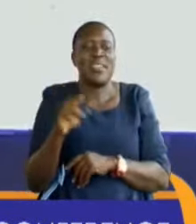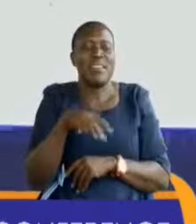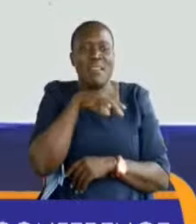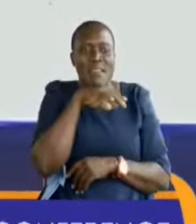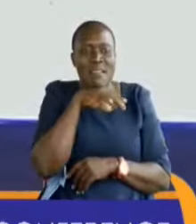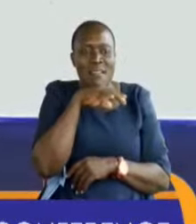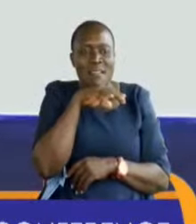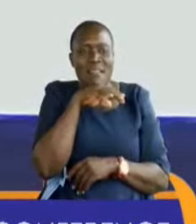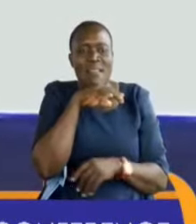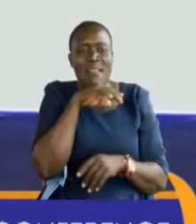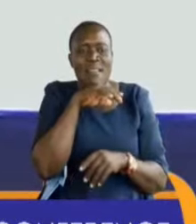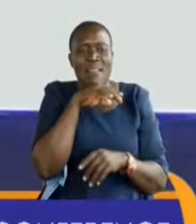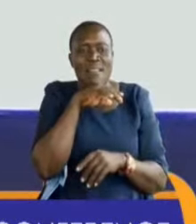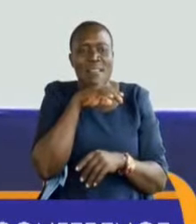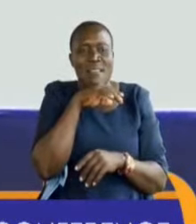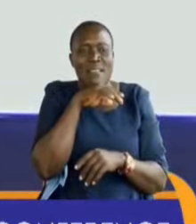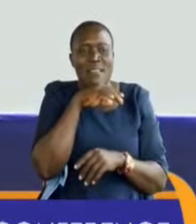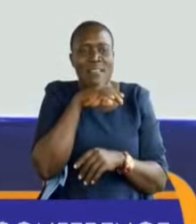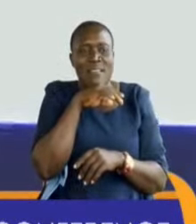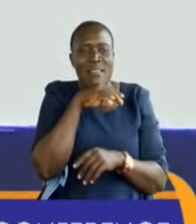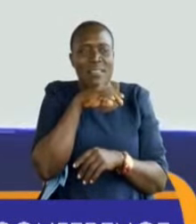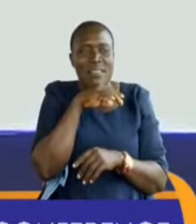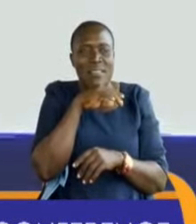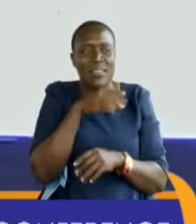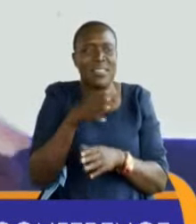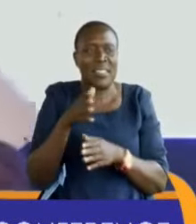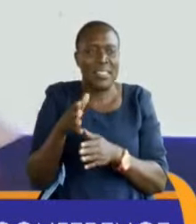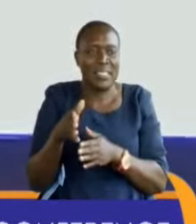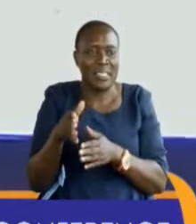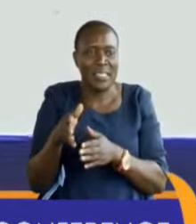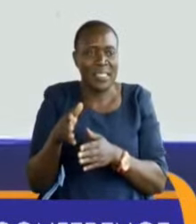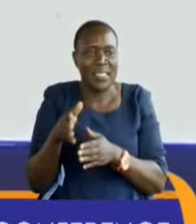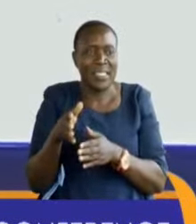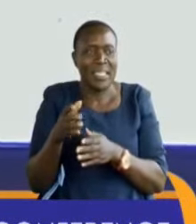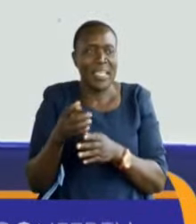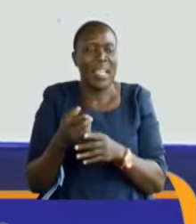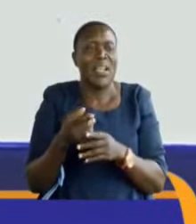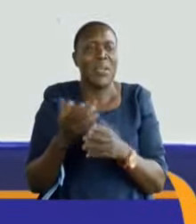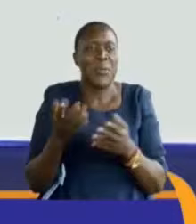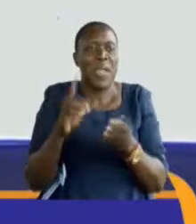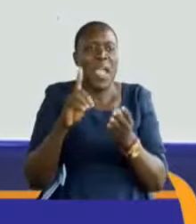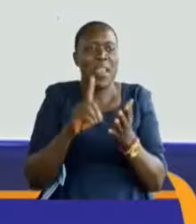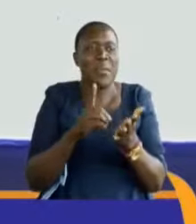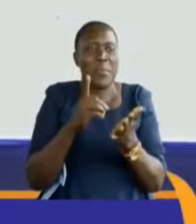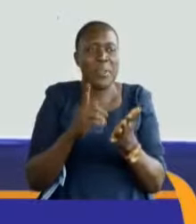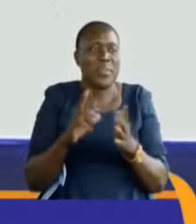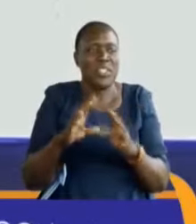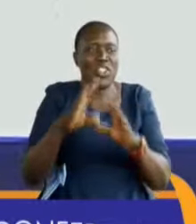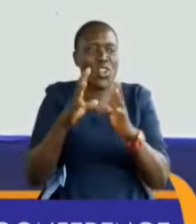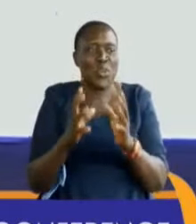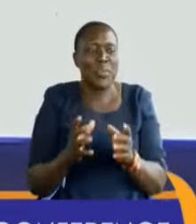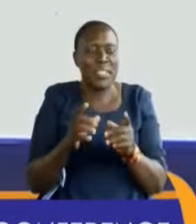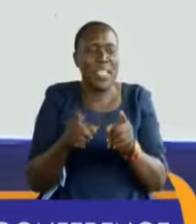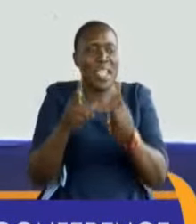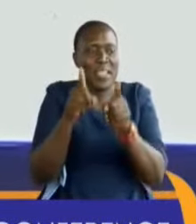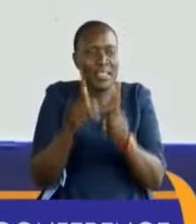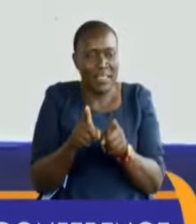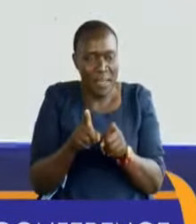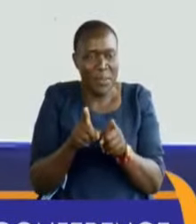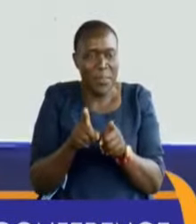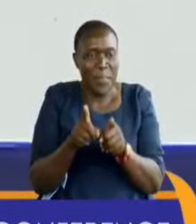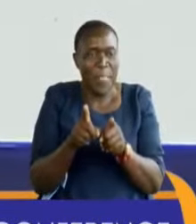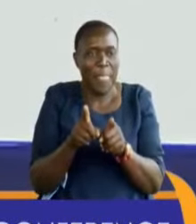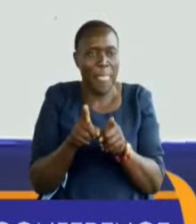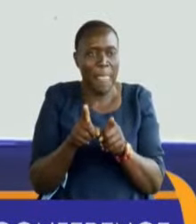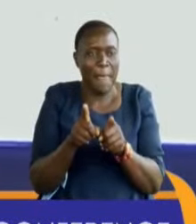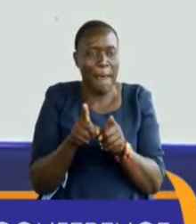serve with Honorable Rosa Akinyi Buyu in the Departmental Committee on National Security and Administration. A